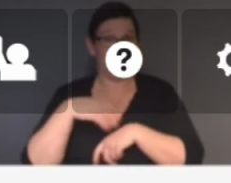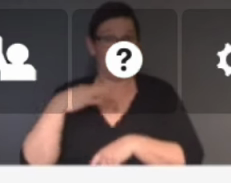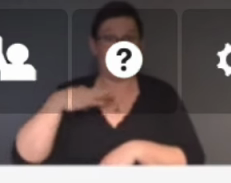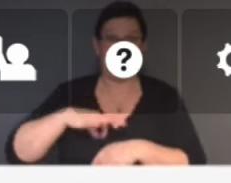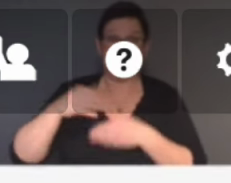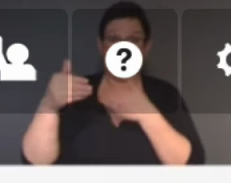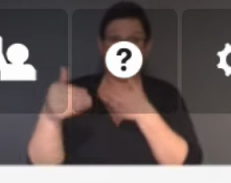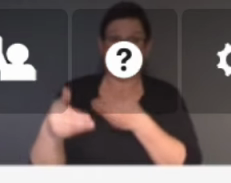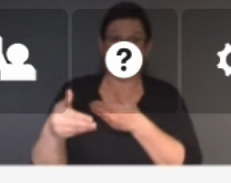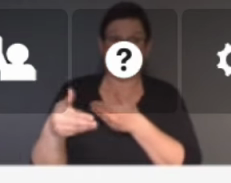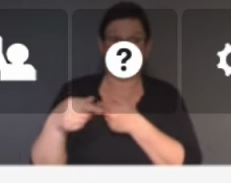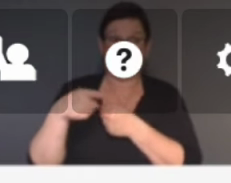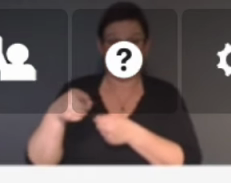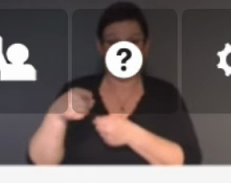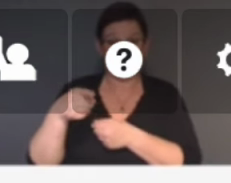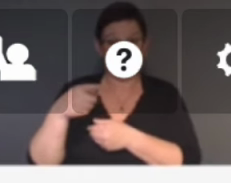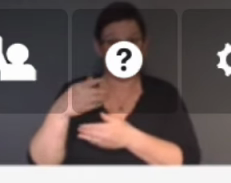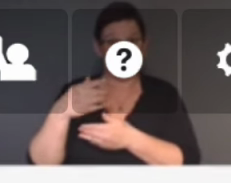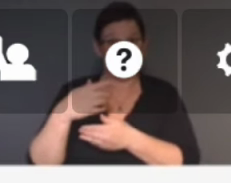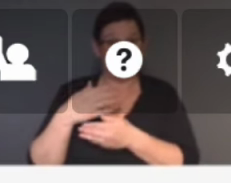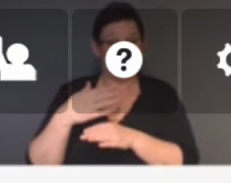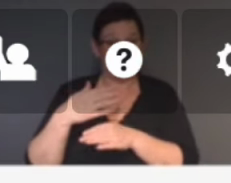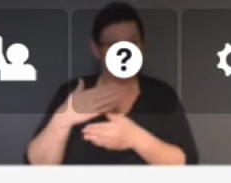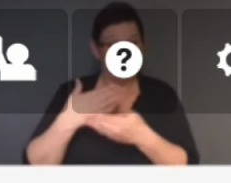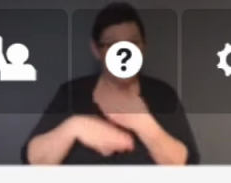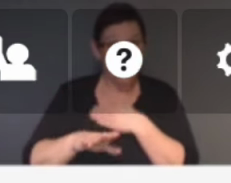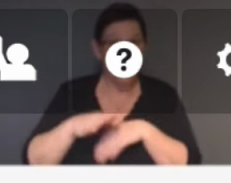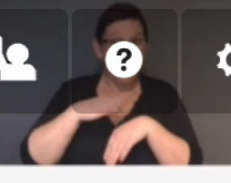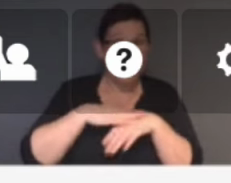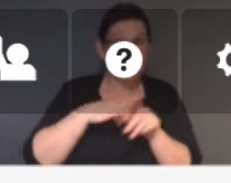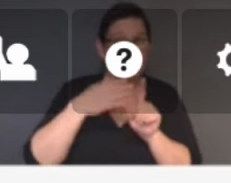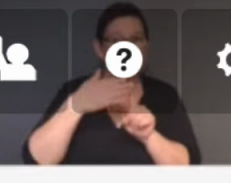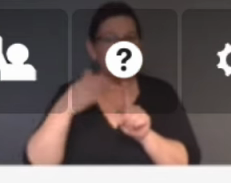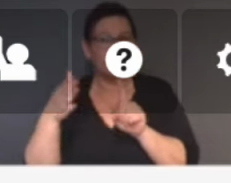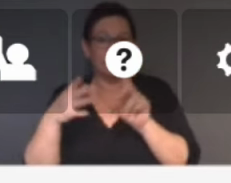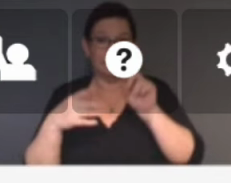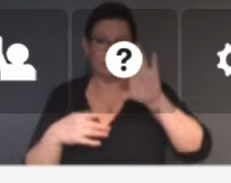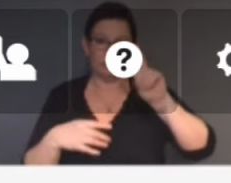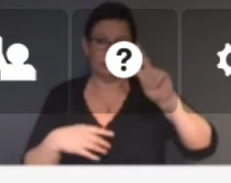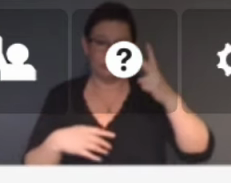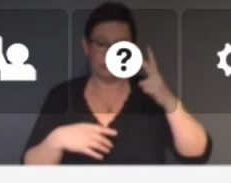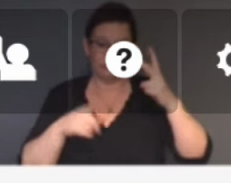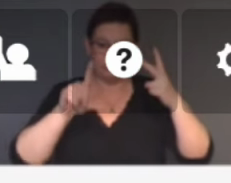That is, under 12 years old as of December 1, 2022.